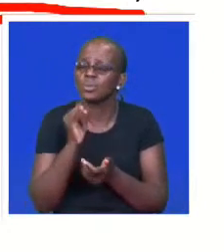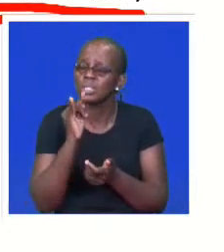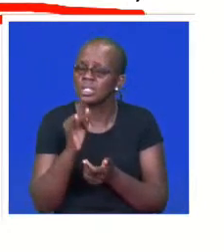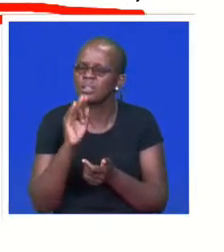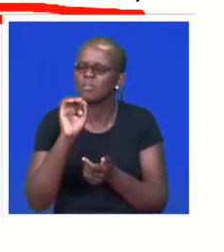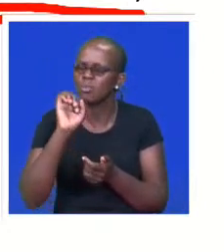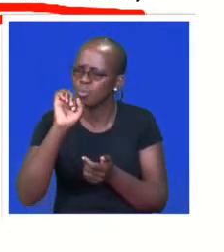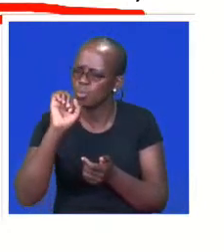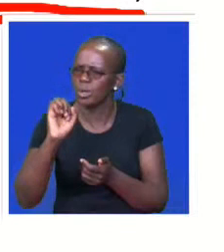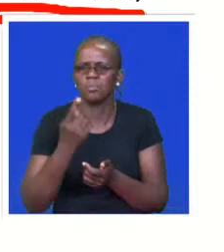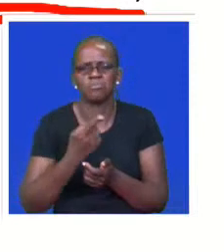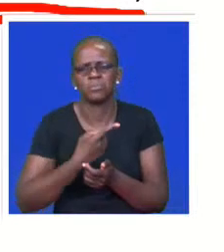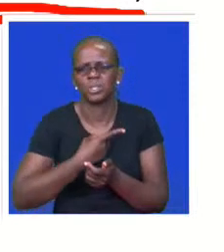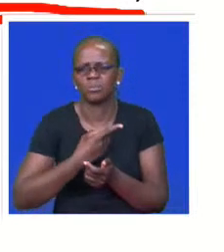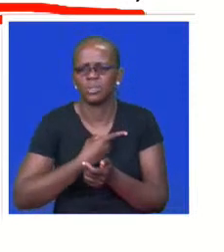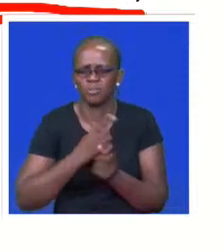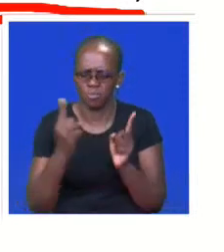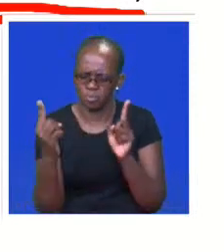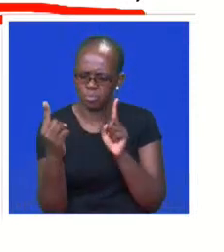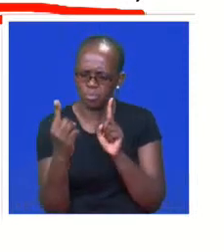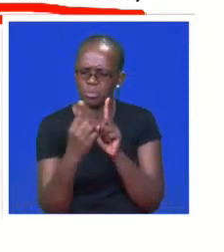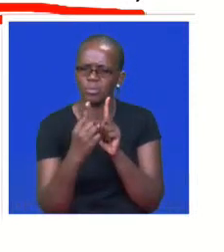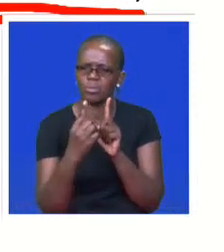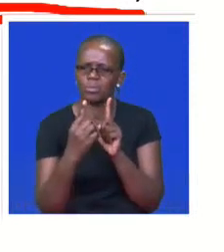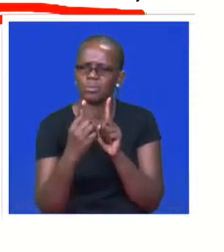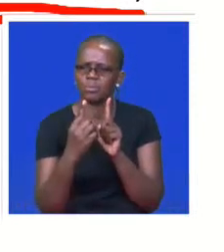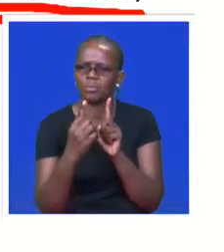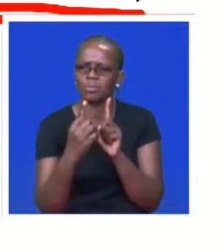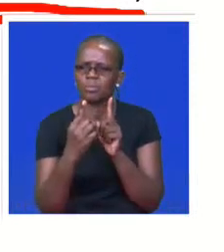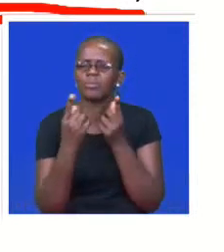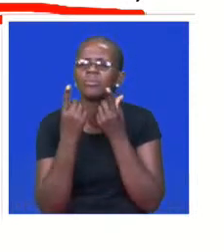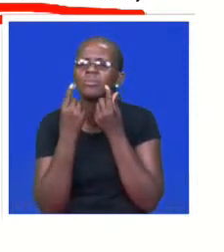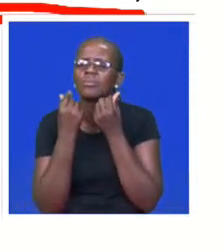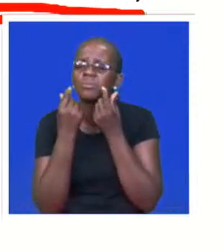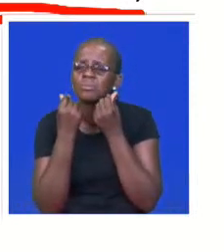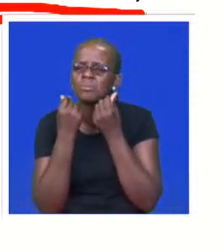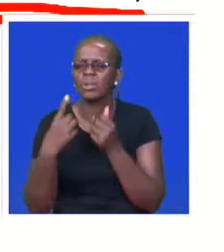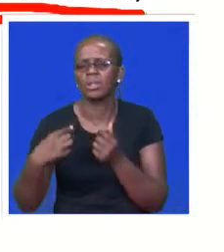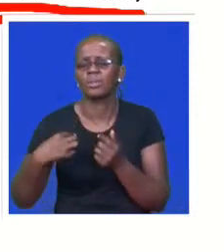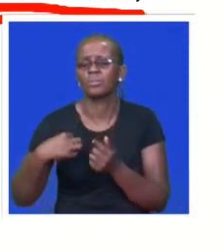you going to face the cat? Why? So some learners can say,